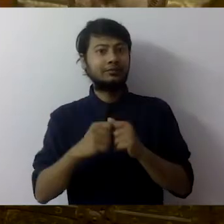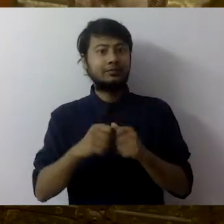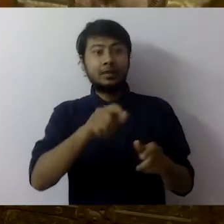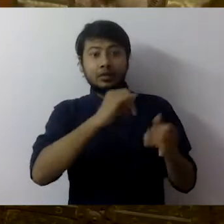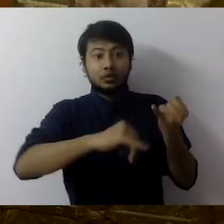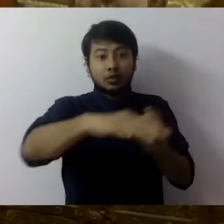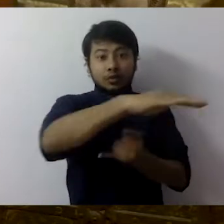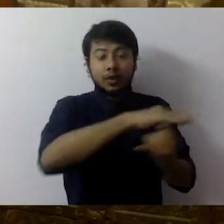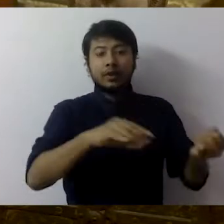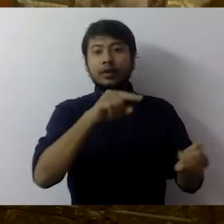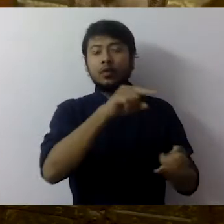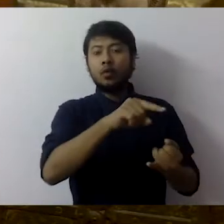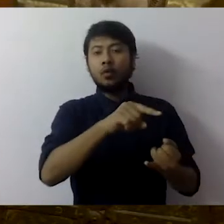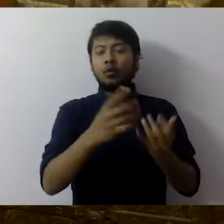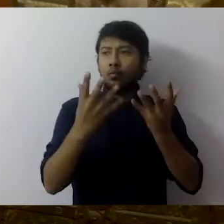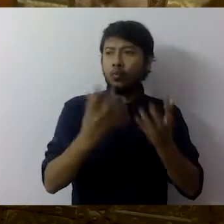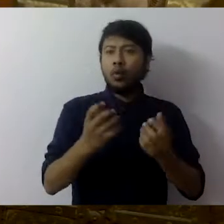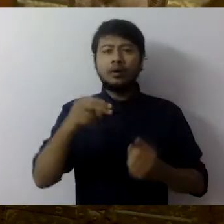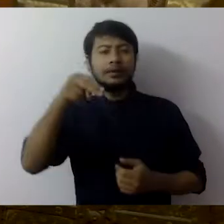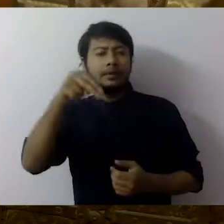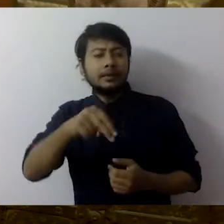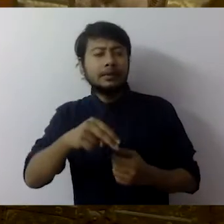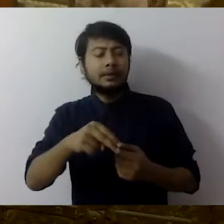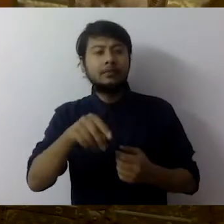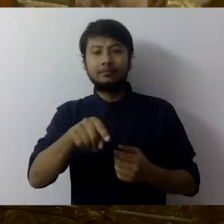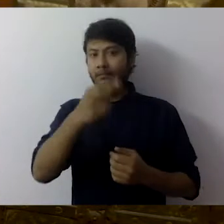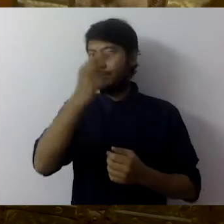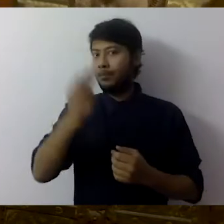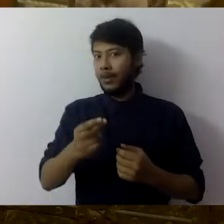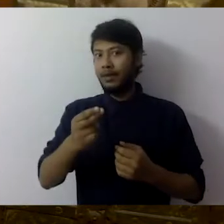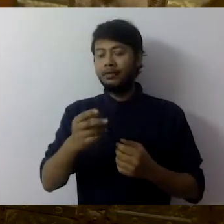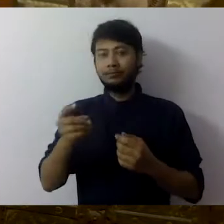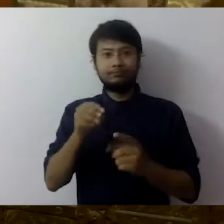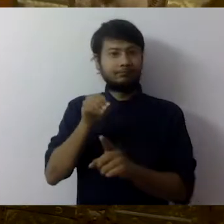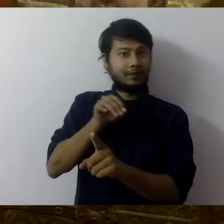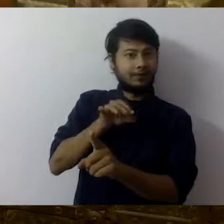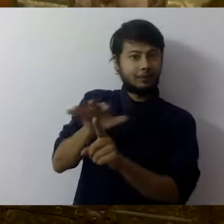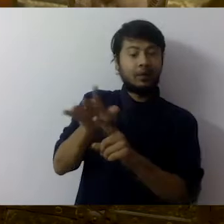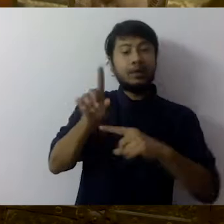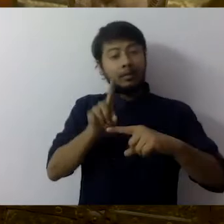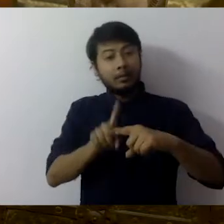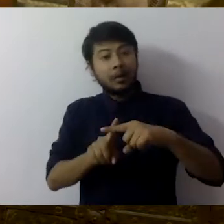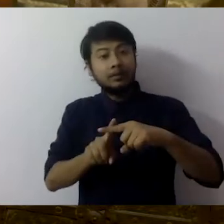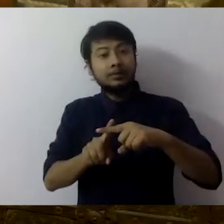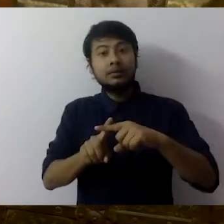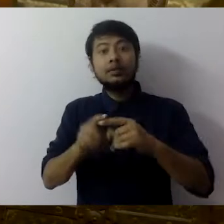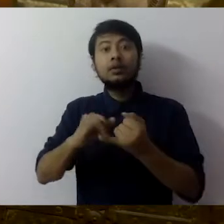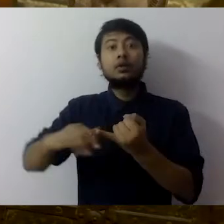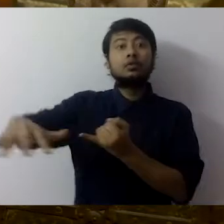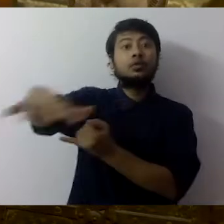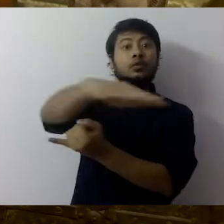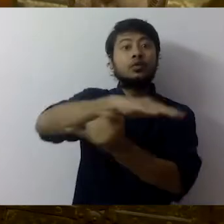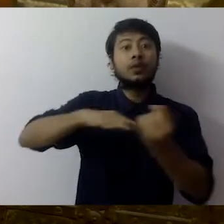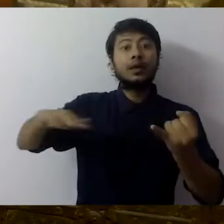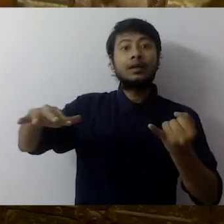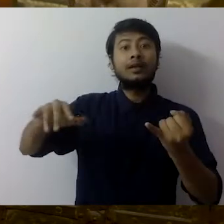that influence taste and perspectives. It tells us stories of the social and economic history of a